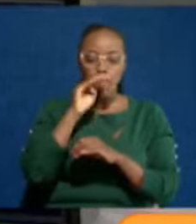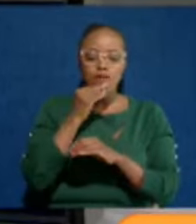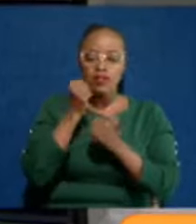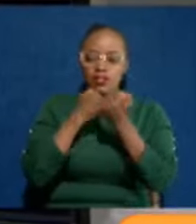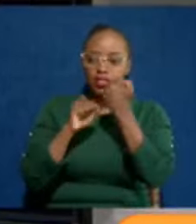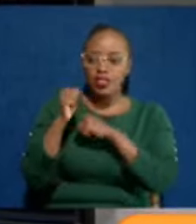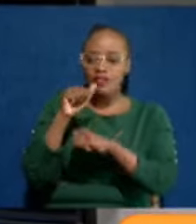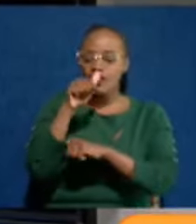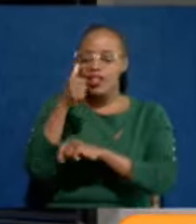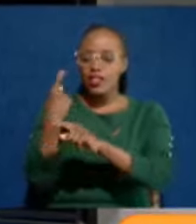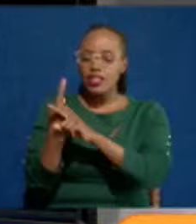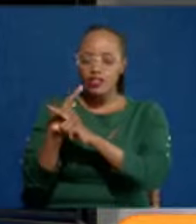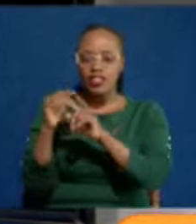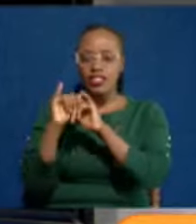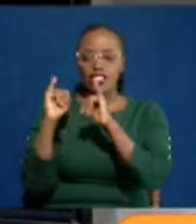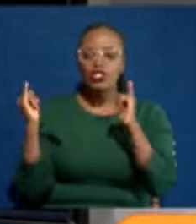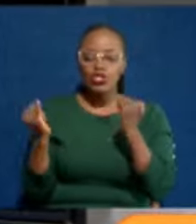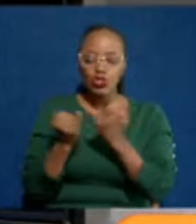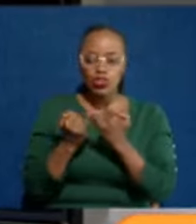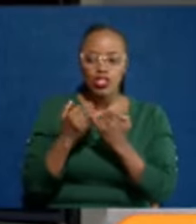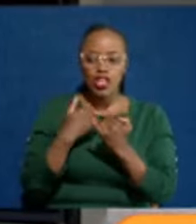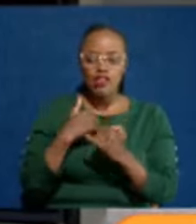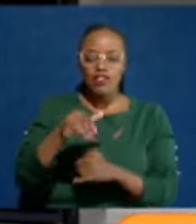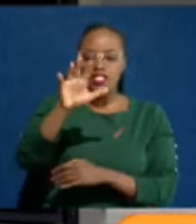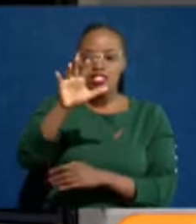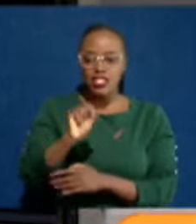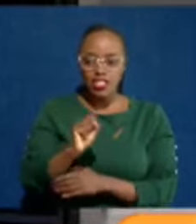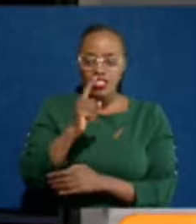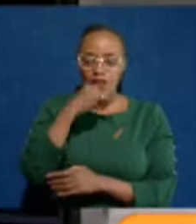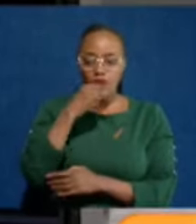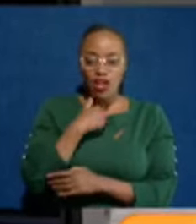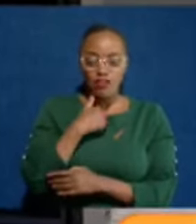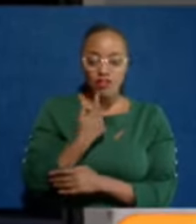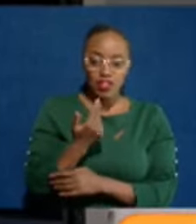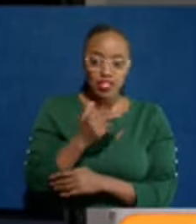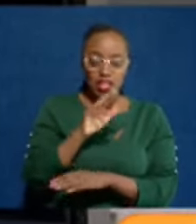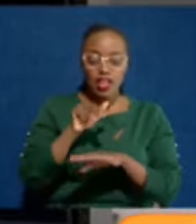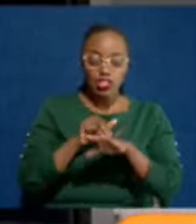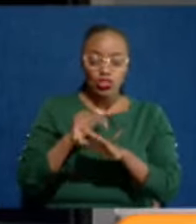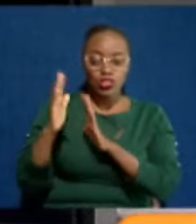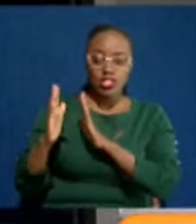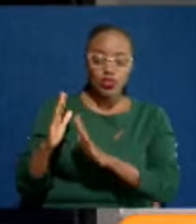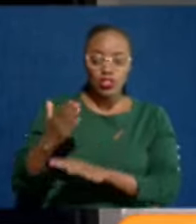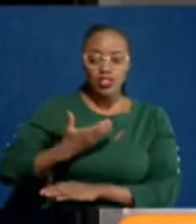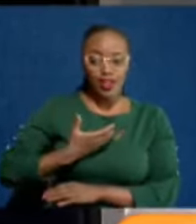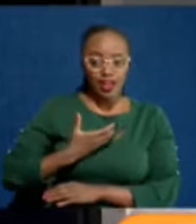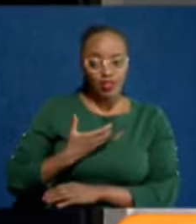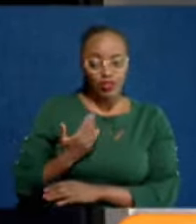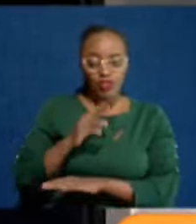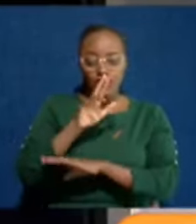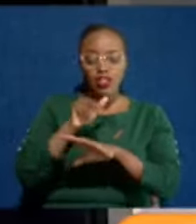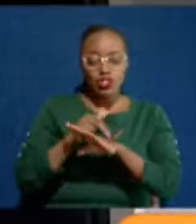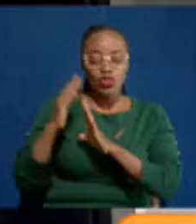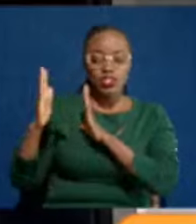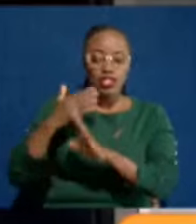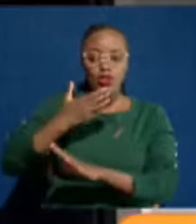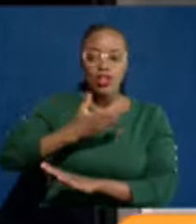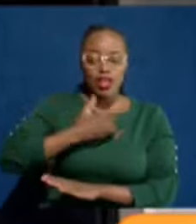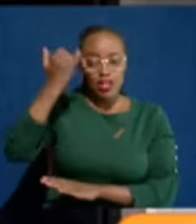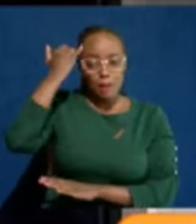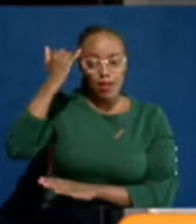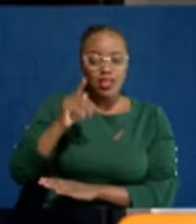other institutions. We've not had CSS who would sit in the National Security Council. But the National Security Council, I would imagine, had